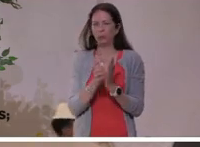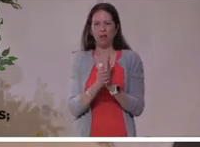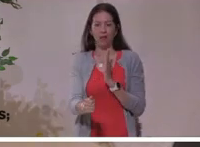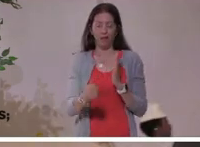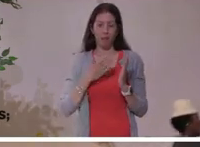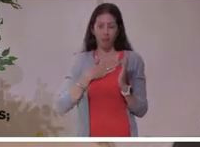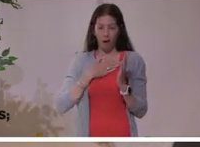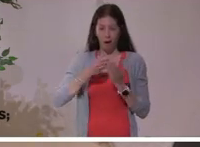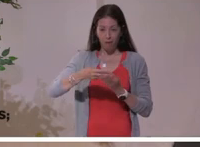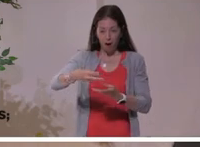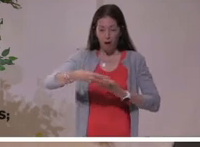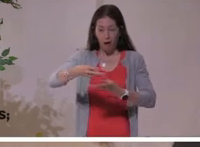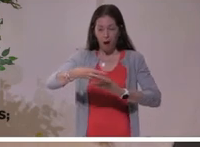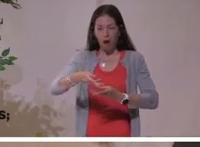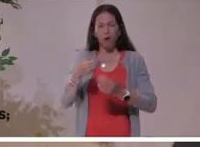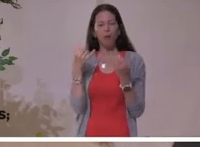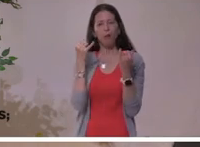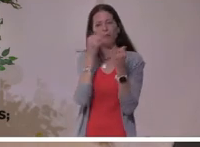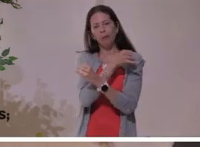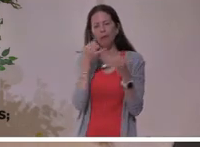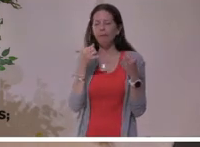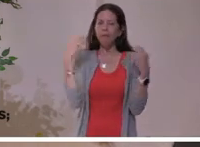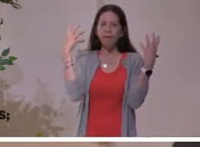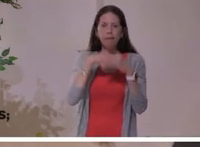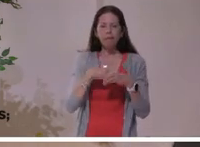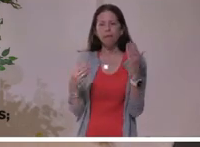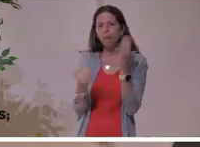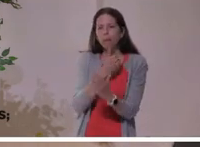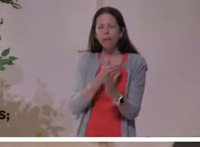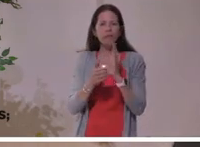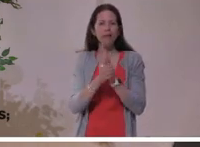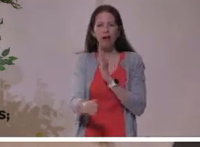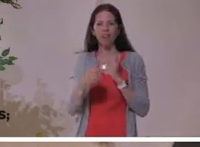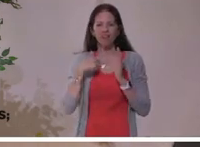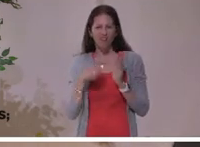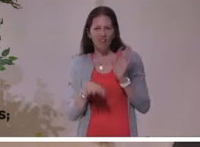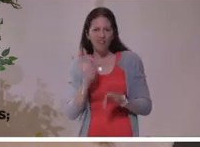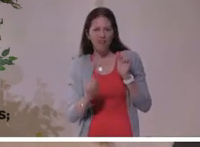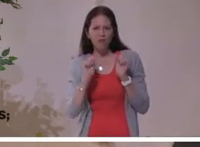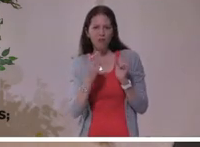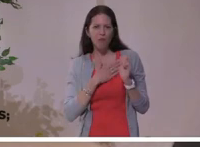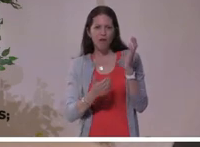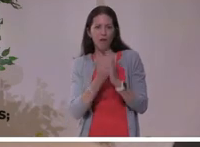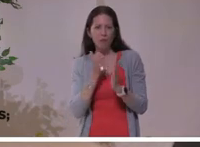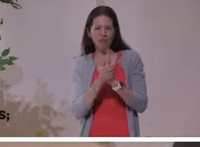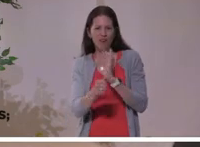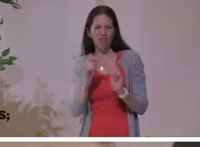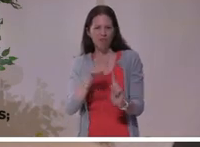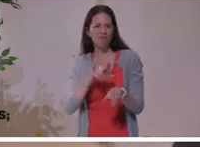I find. But I am finding all of the new talent that I'm using on social media right